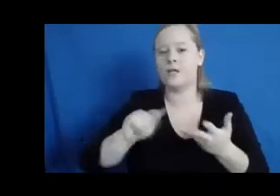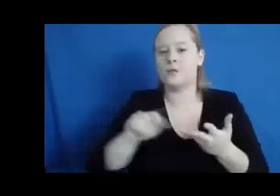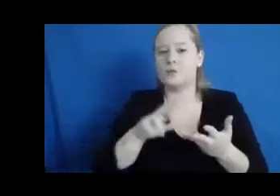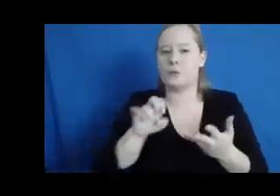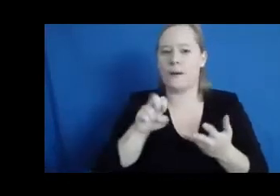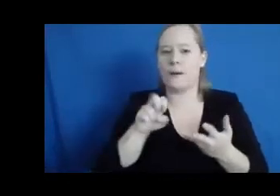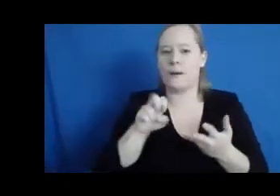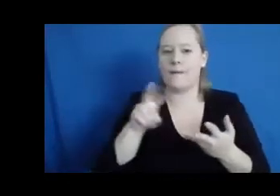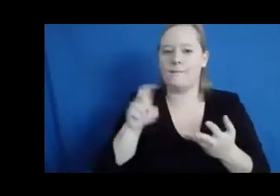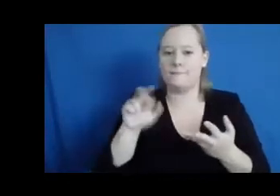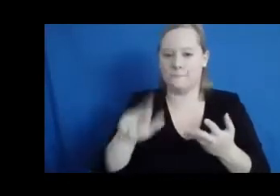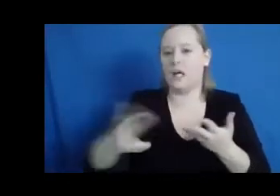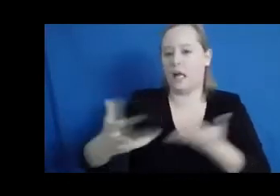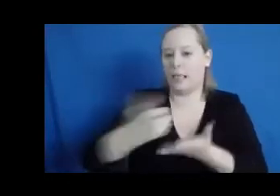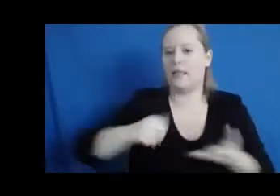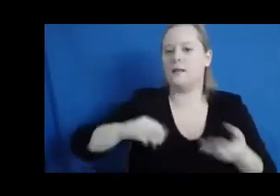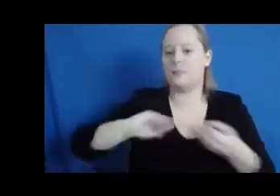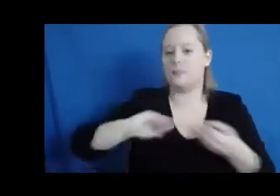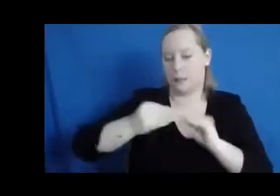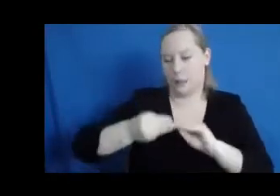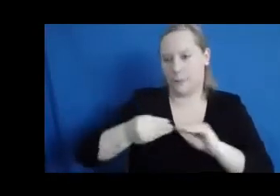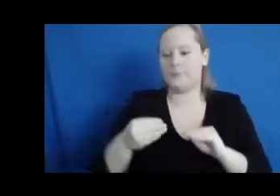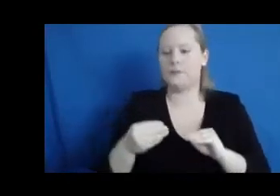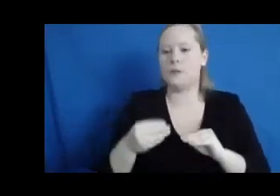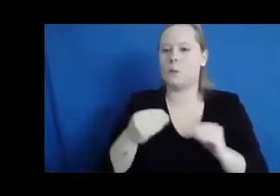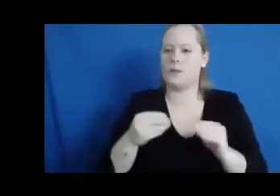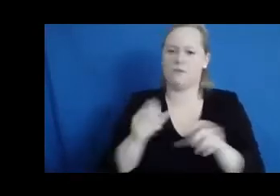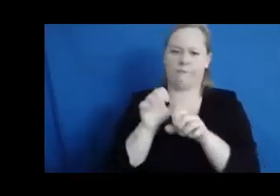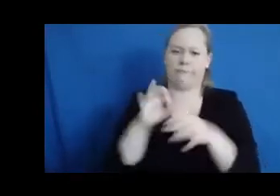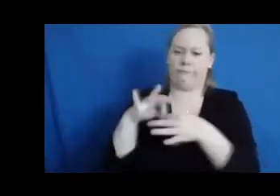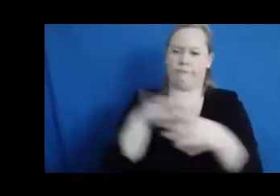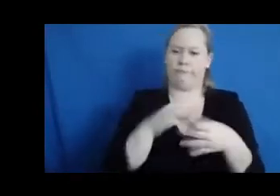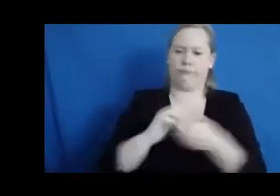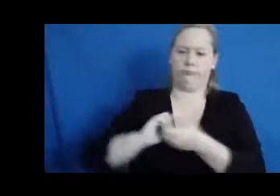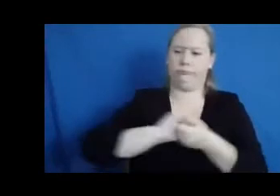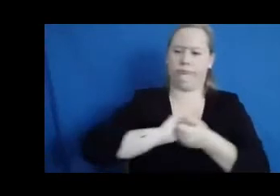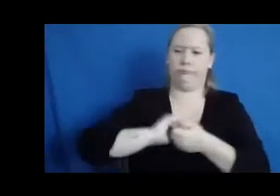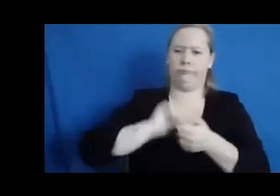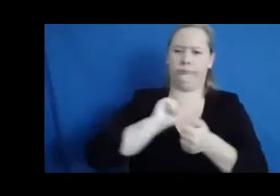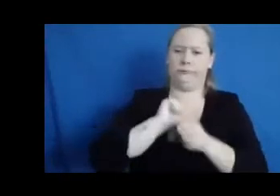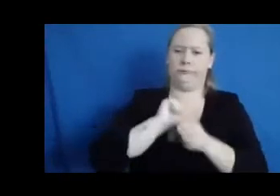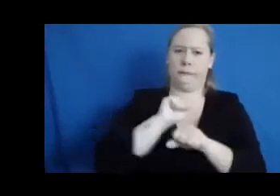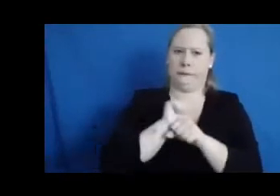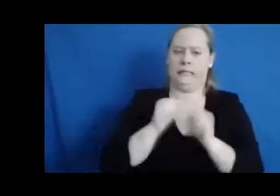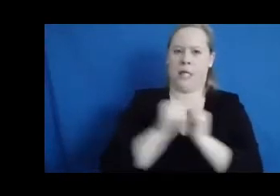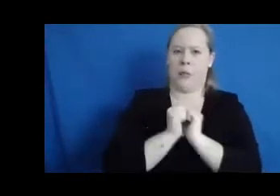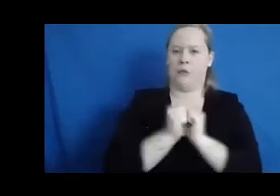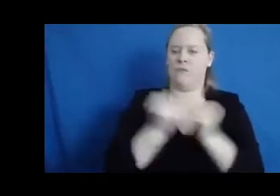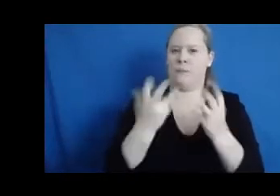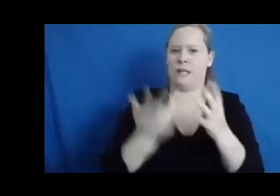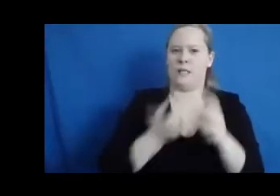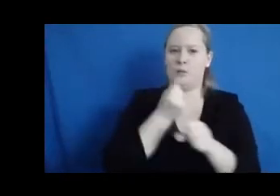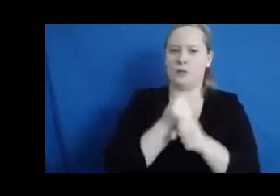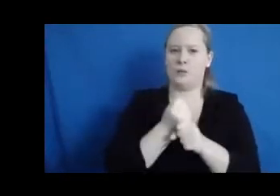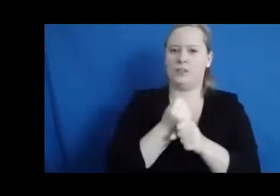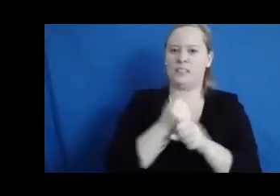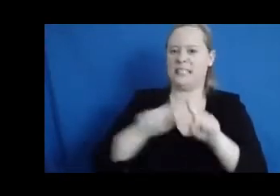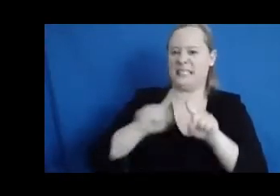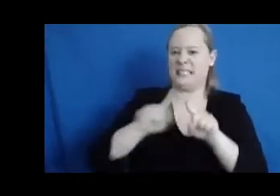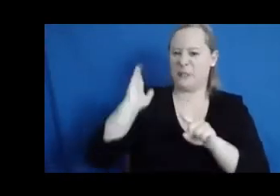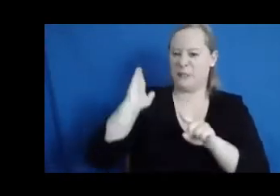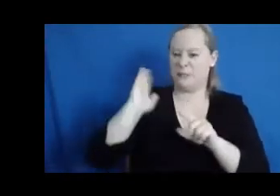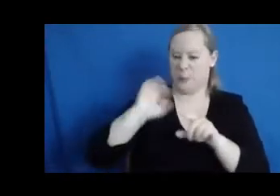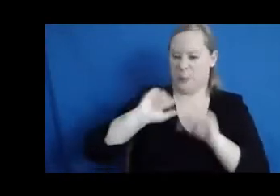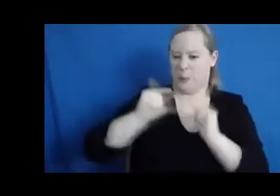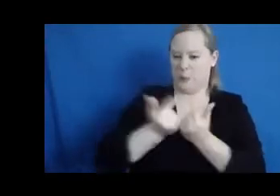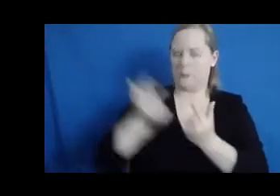collecting a lot of the field data. We've collaborated over the years with a lot of the different groups presenting at this conference, the